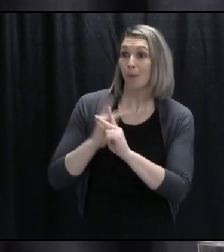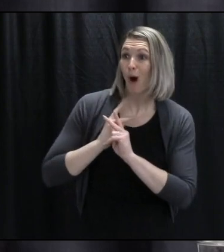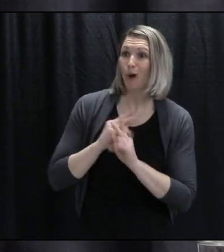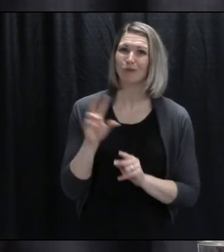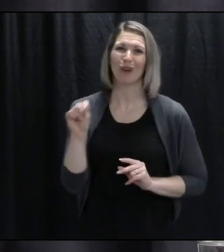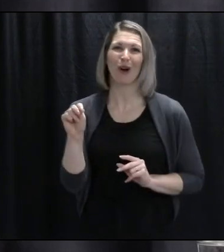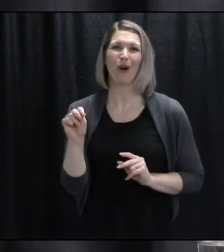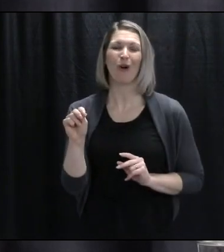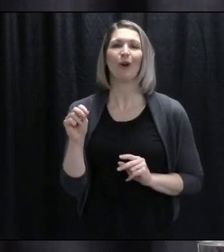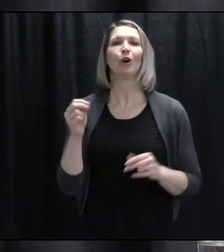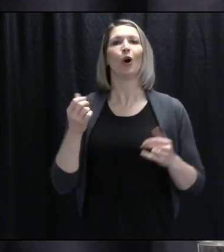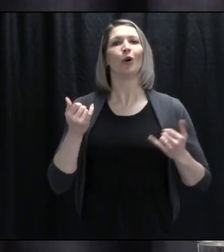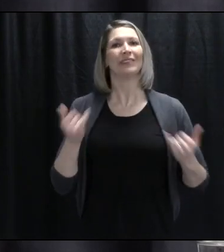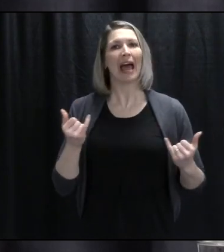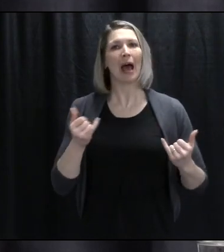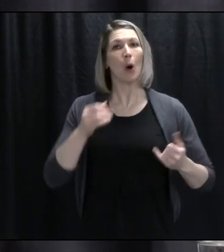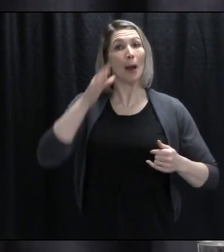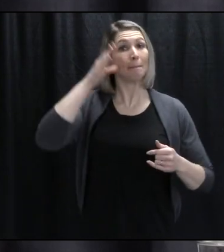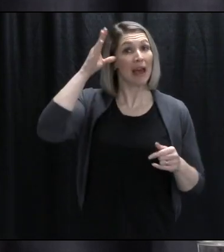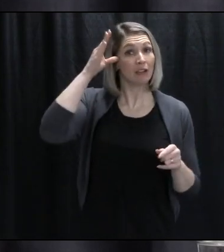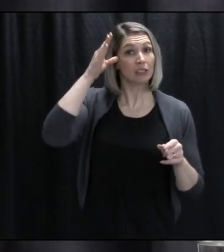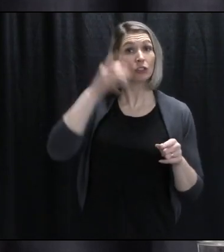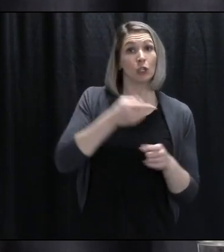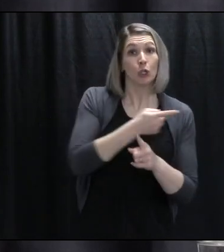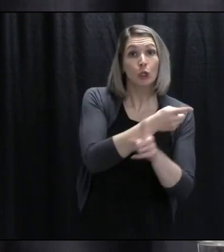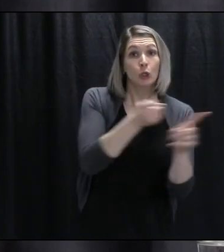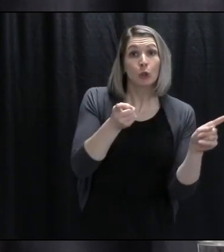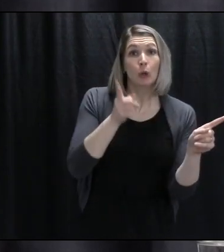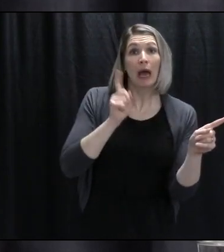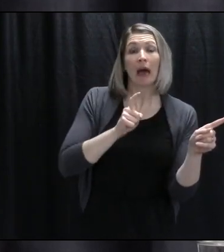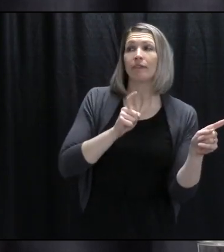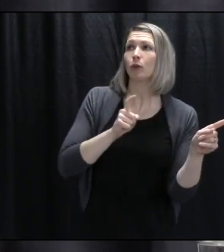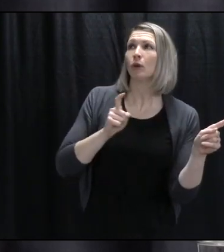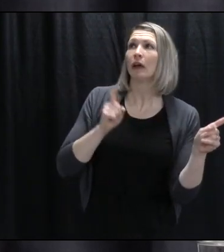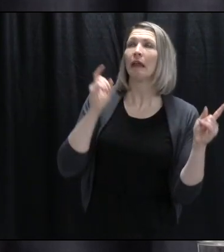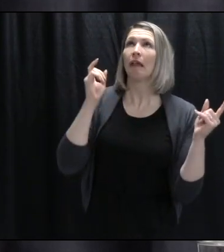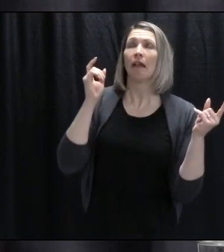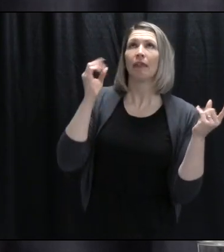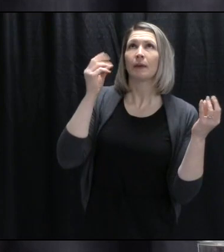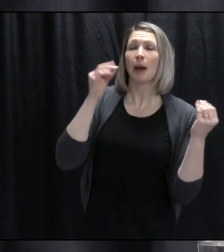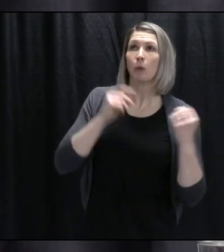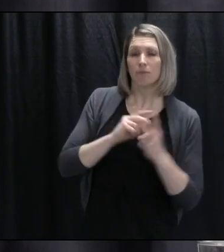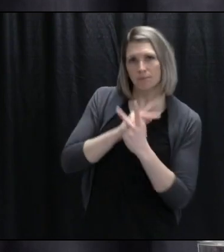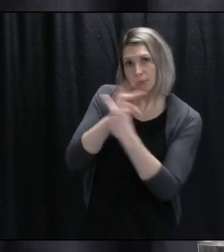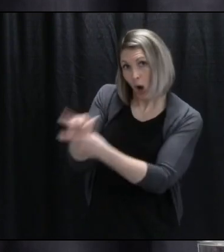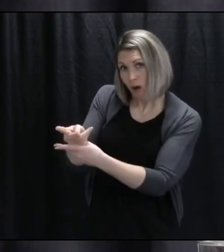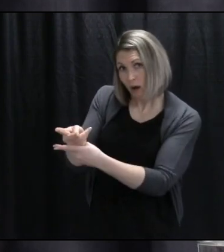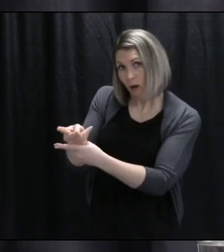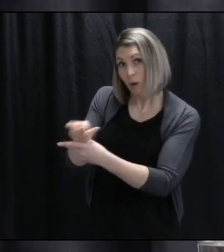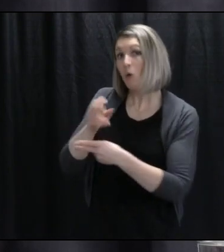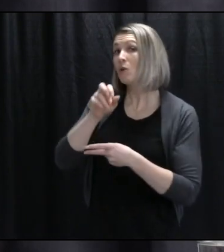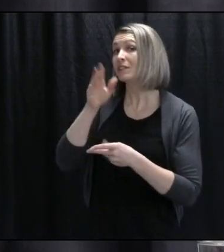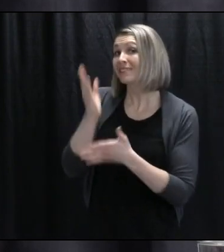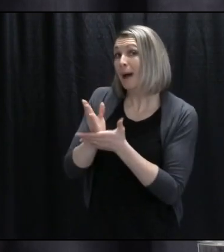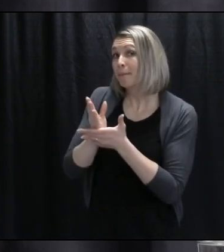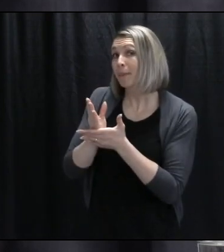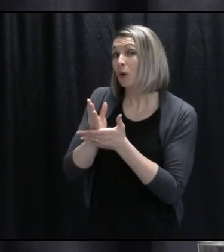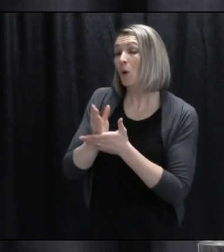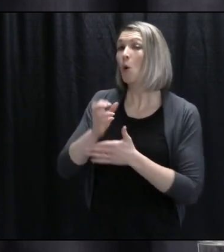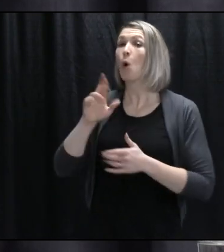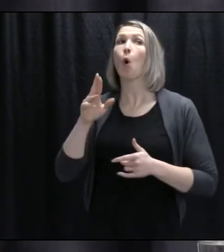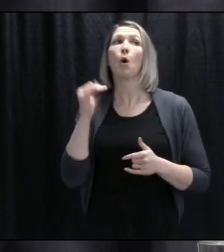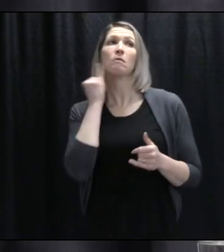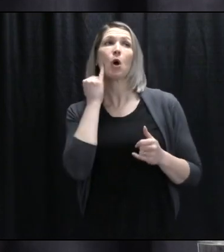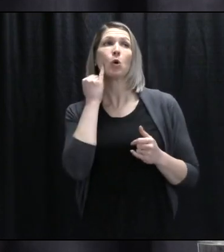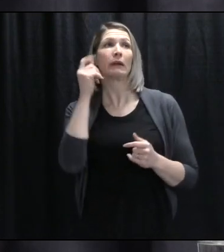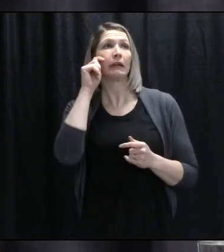stop worrying about the reaction and maybe parent a little bit stronger than you have done before.